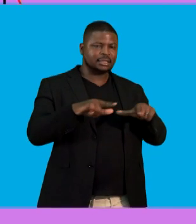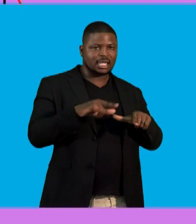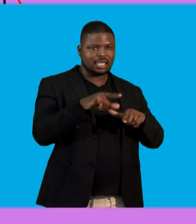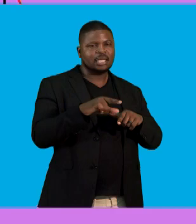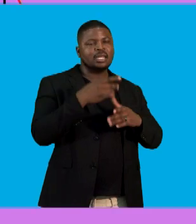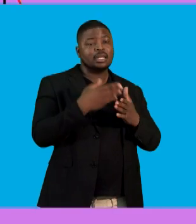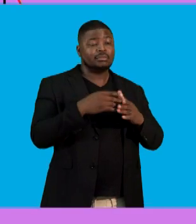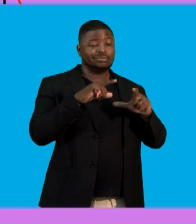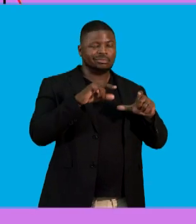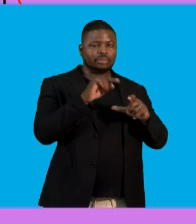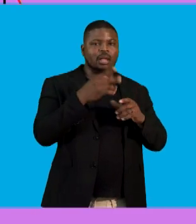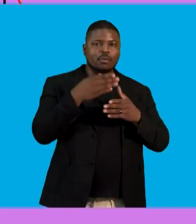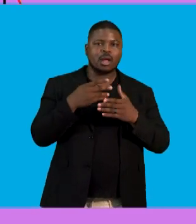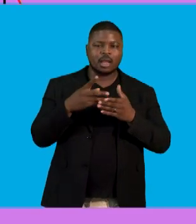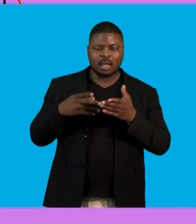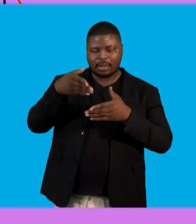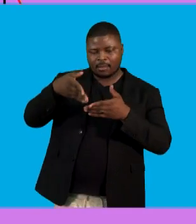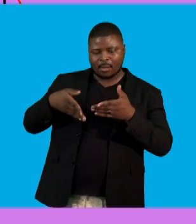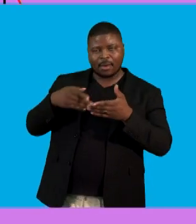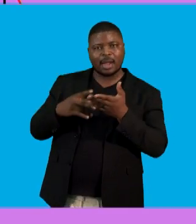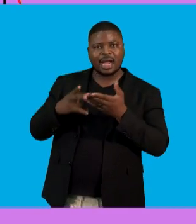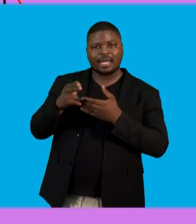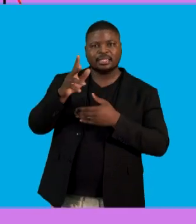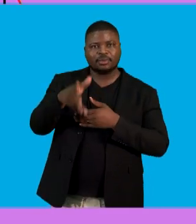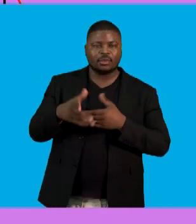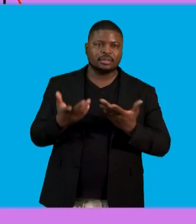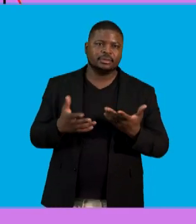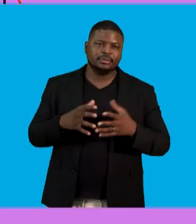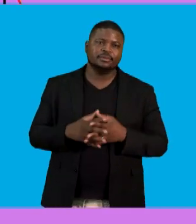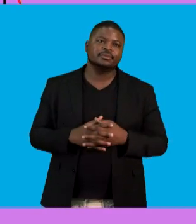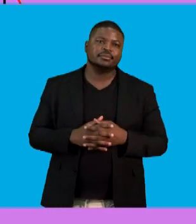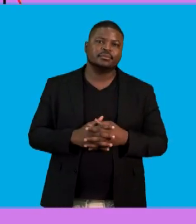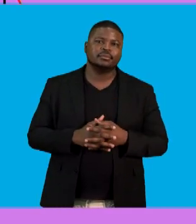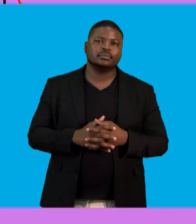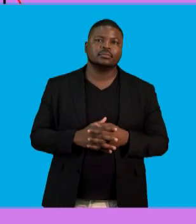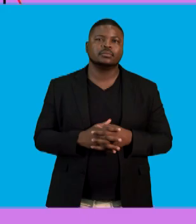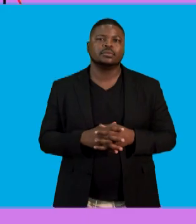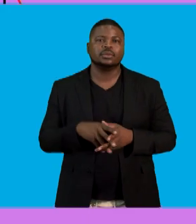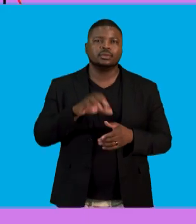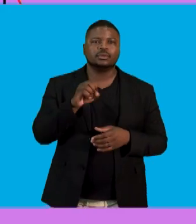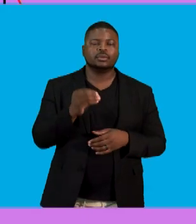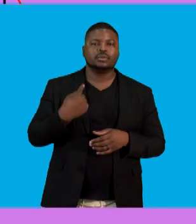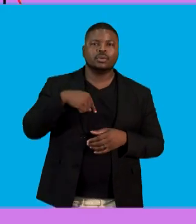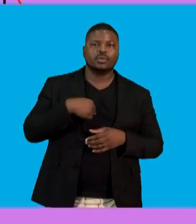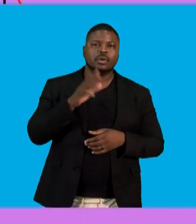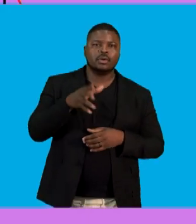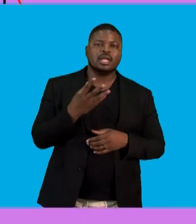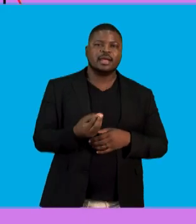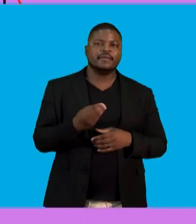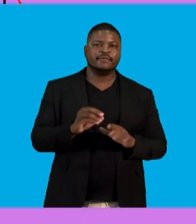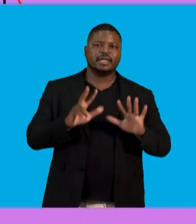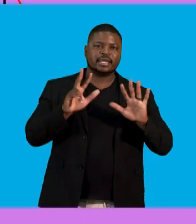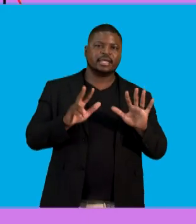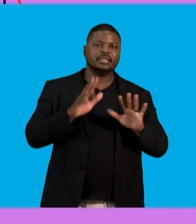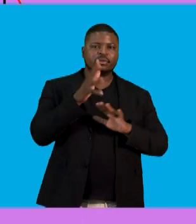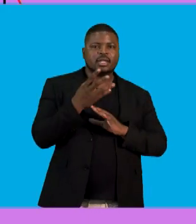extra smaller tile remaining. So it means if you were to place this, we'll have 8 of them, and then the 9th one will maybe leave